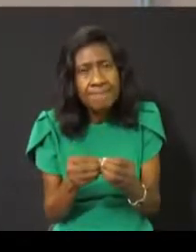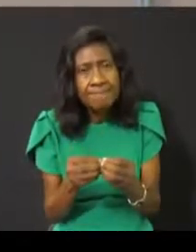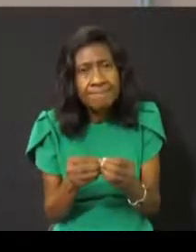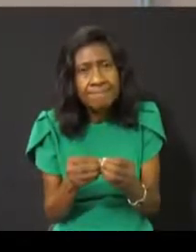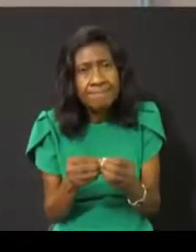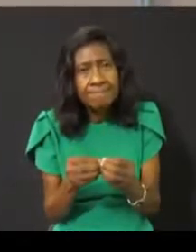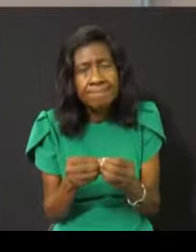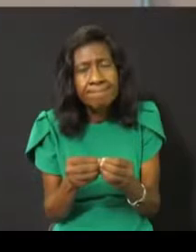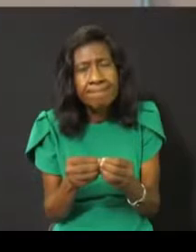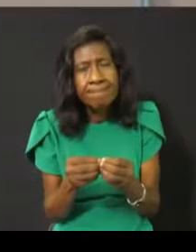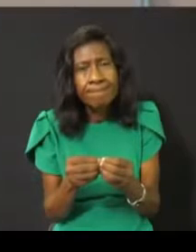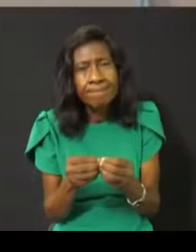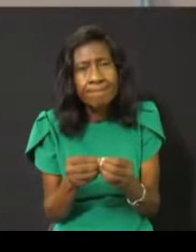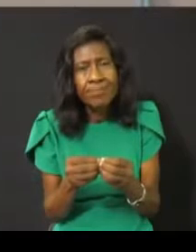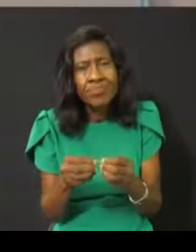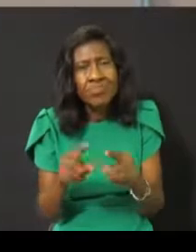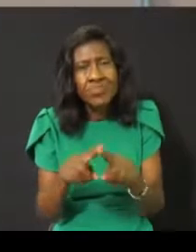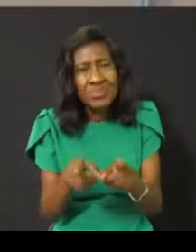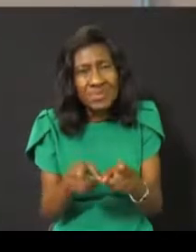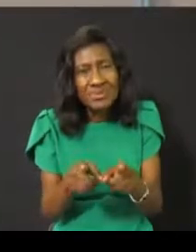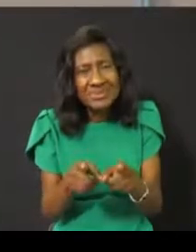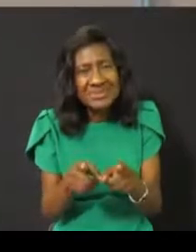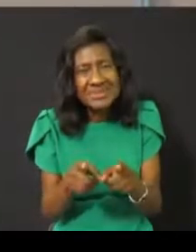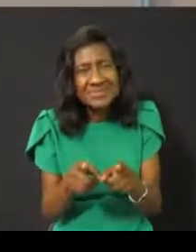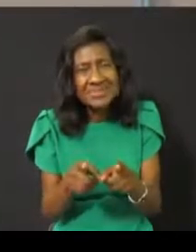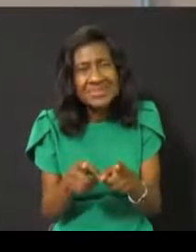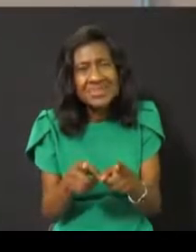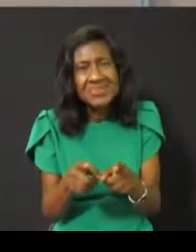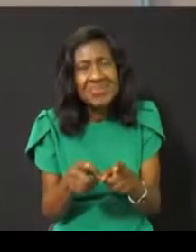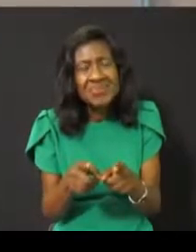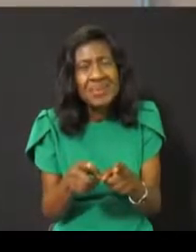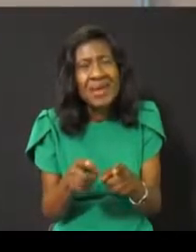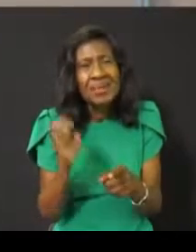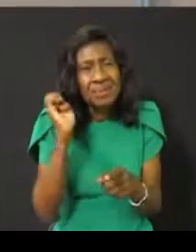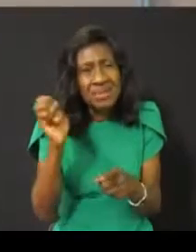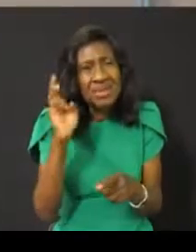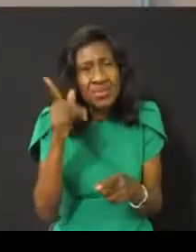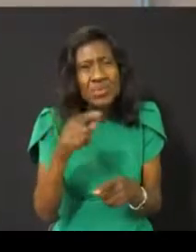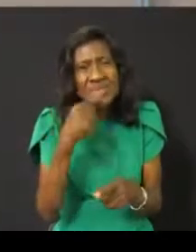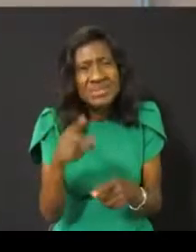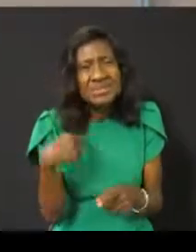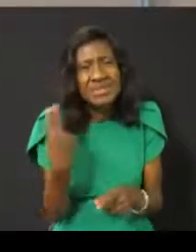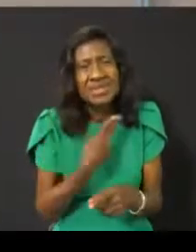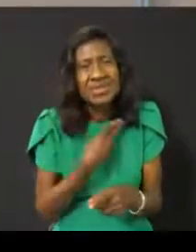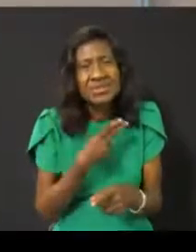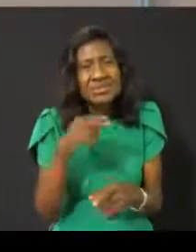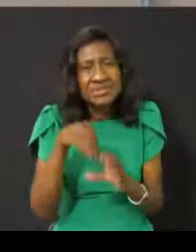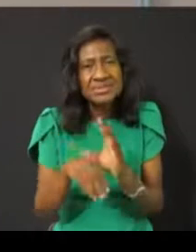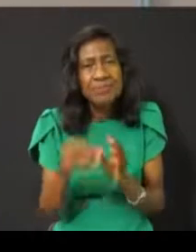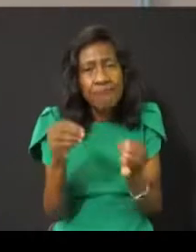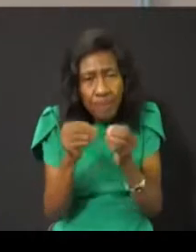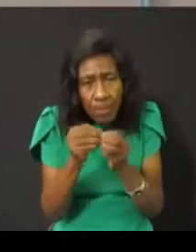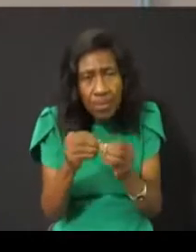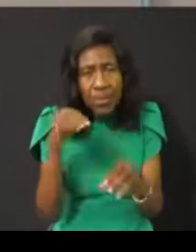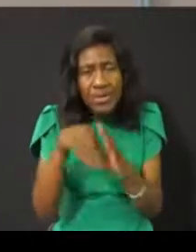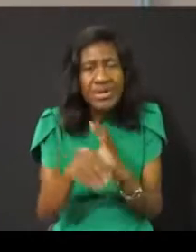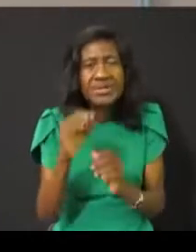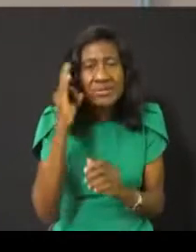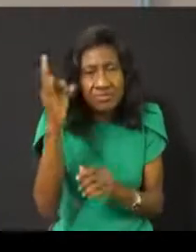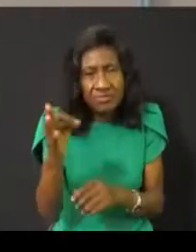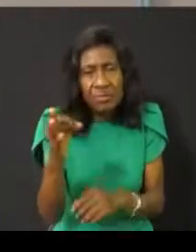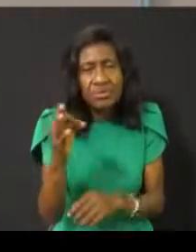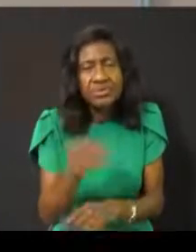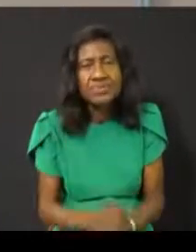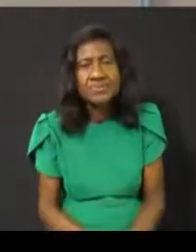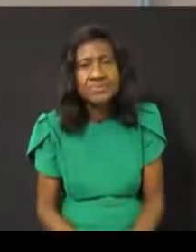time is of the essence, apologize, I will leave it there in terms of updates for this briefing. I will provide those updates